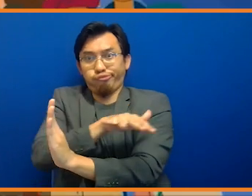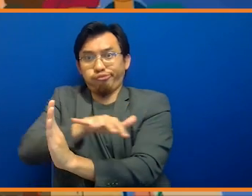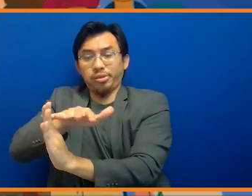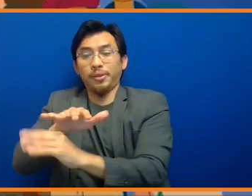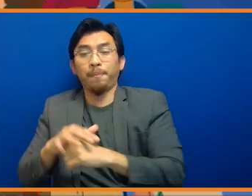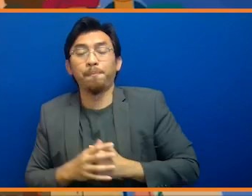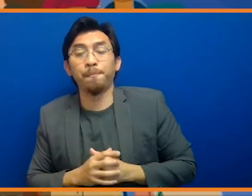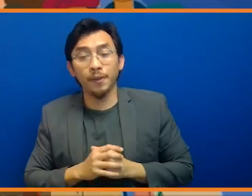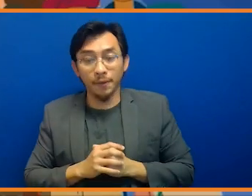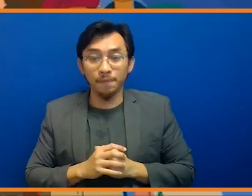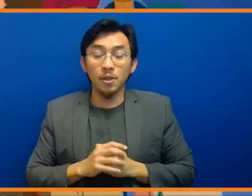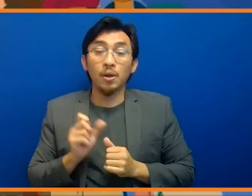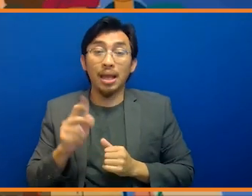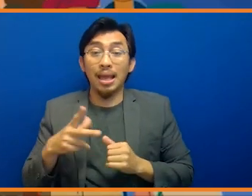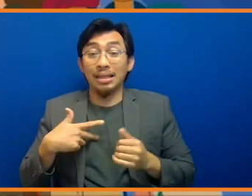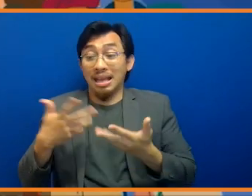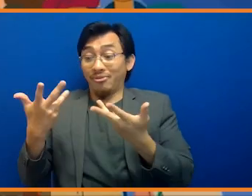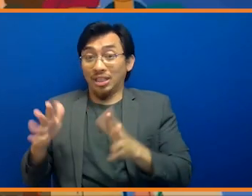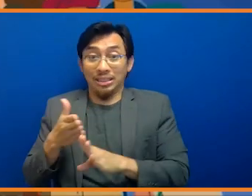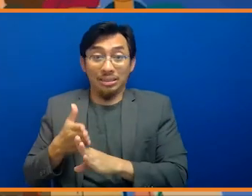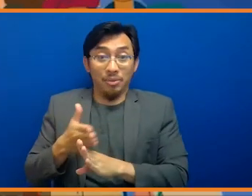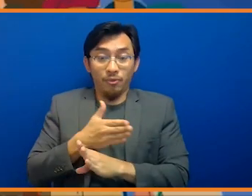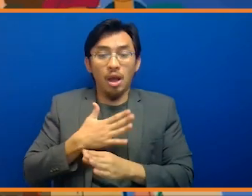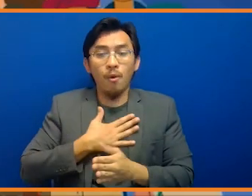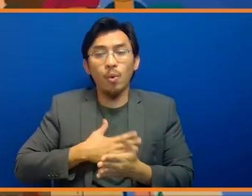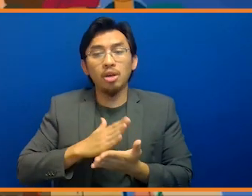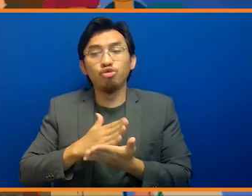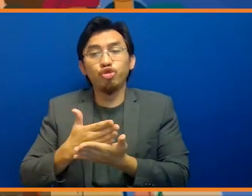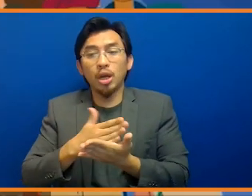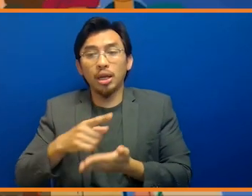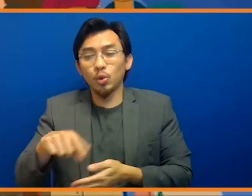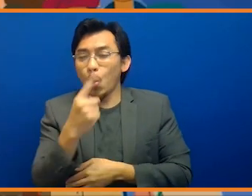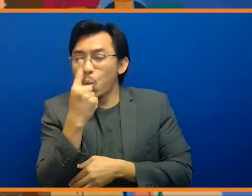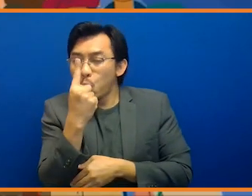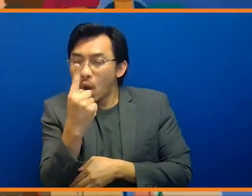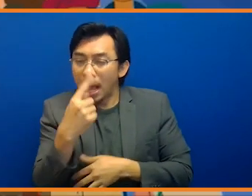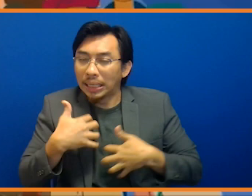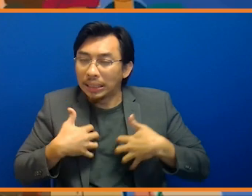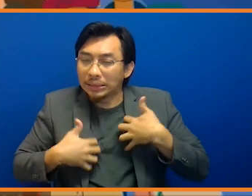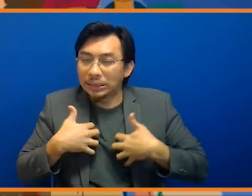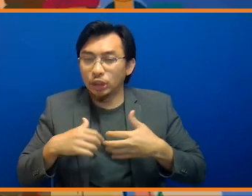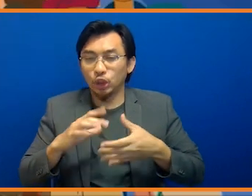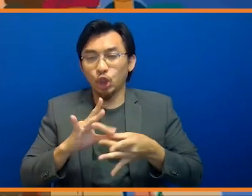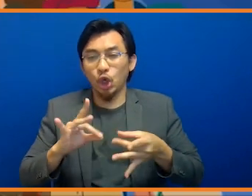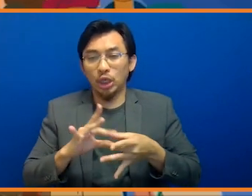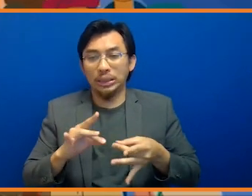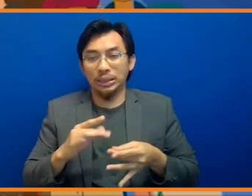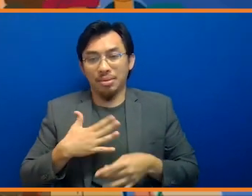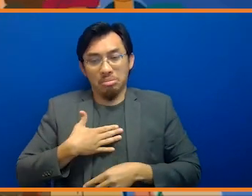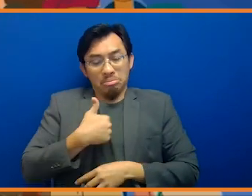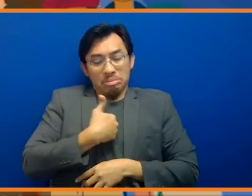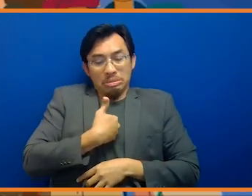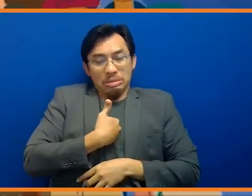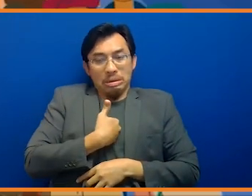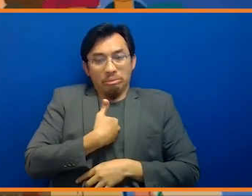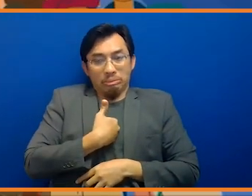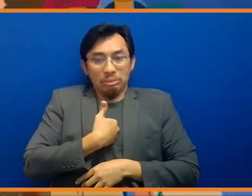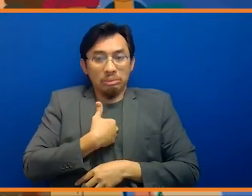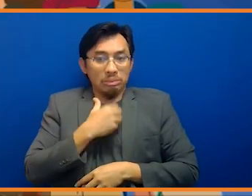Okay. Before I ending, I want to share to you also one interesting story. This is also my personal